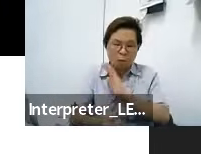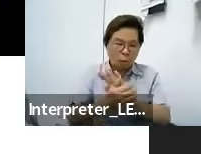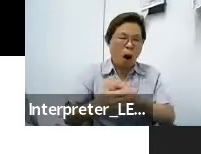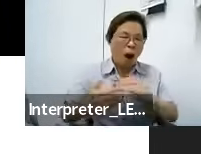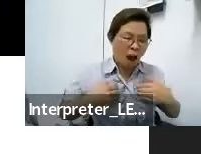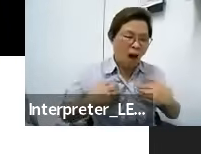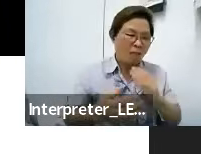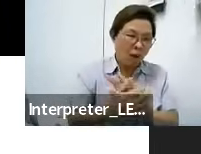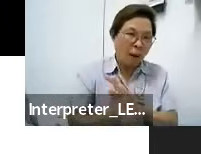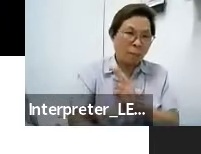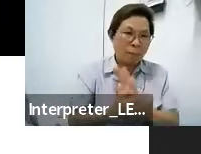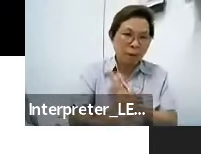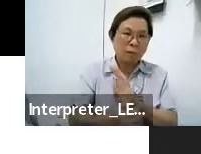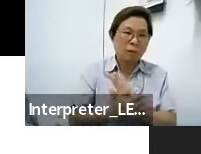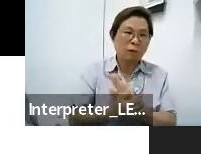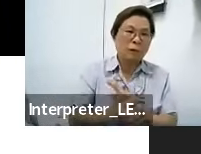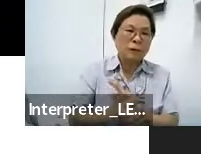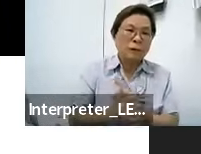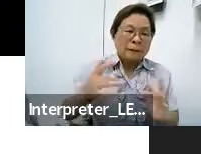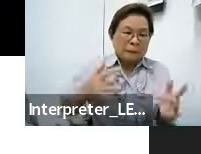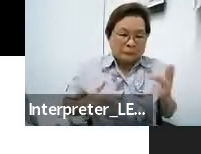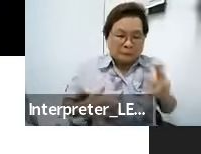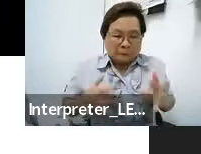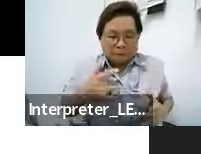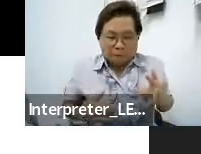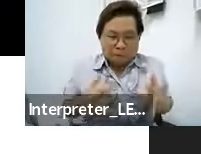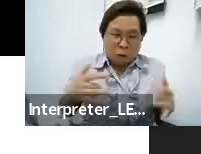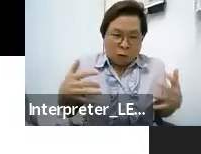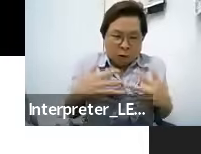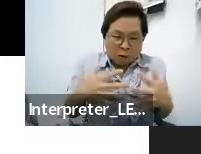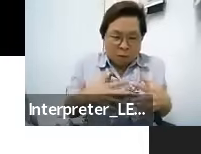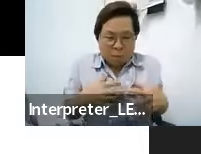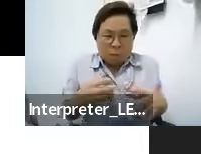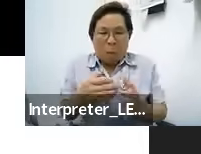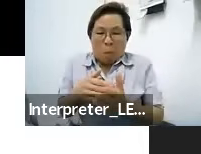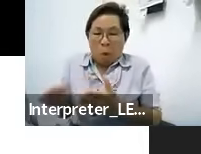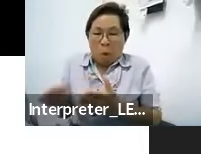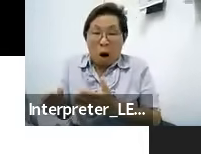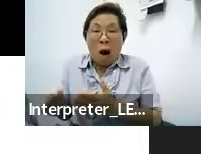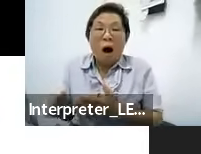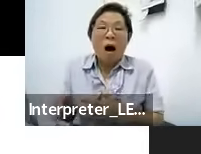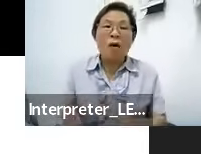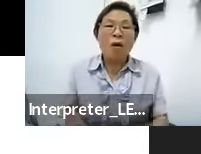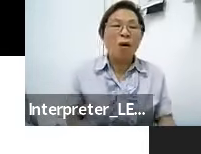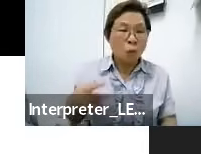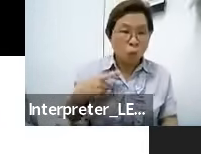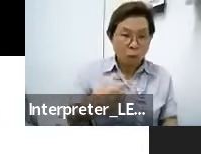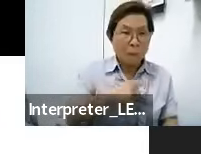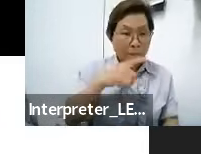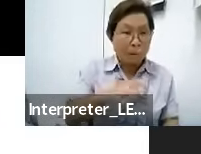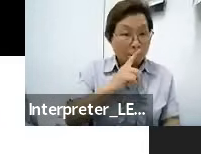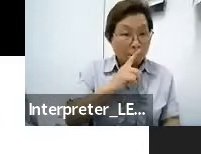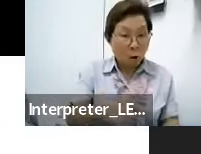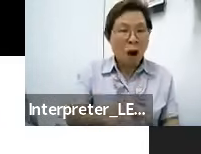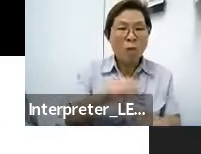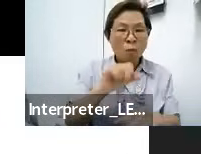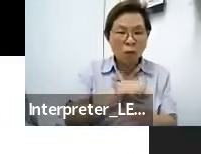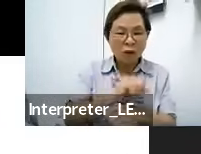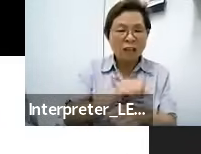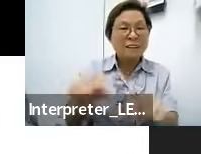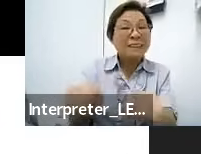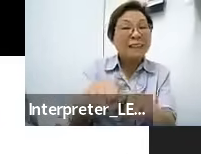to take the anxiety out of the peers. Cognition and learning, we must make sure that they have working at the same